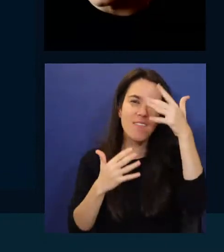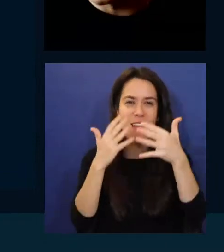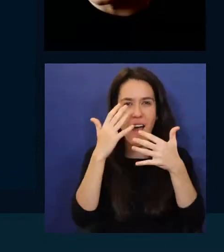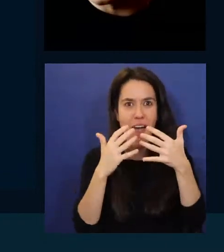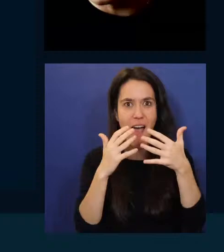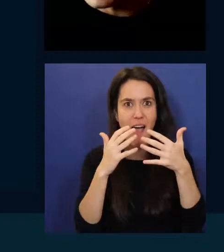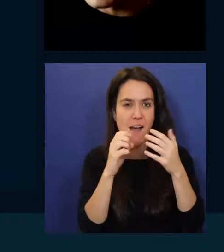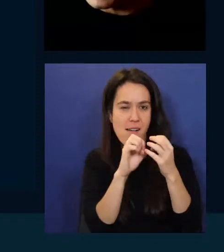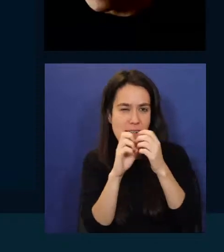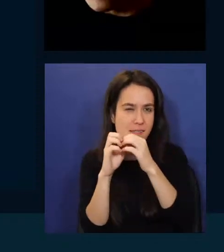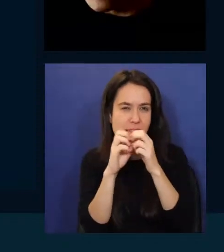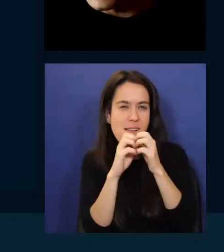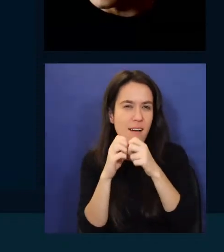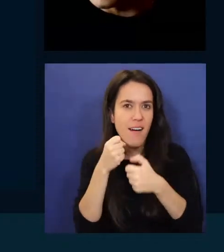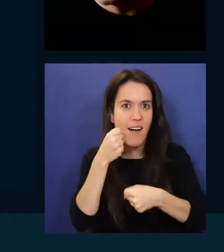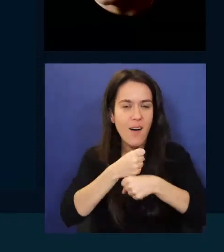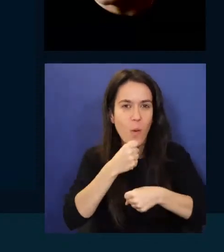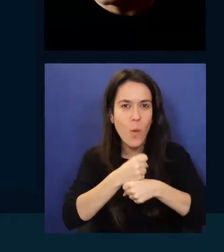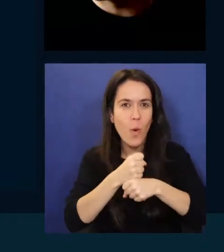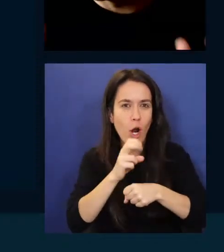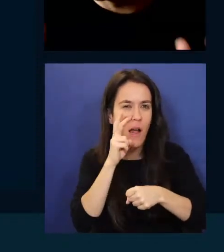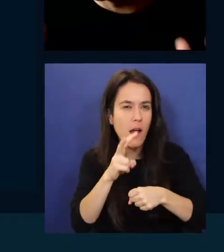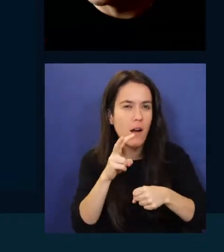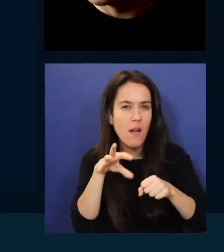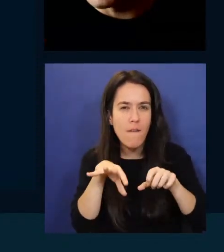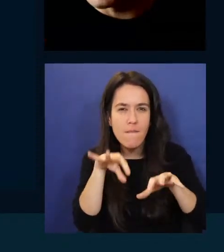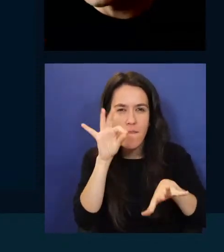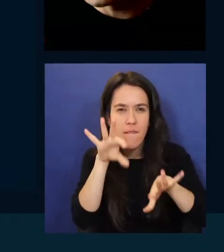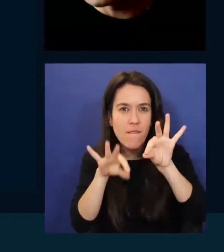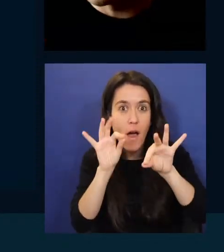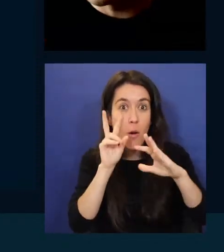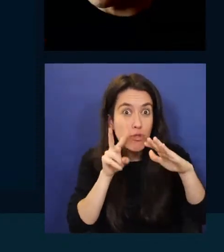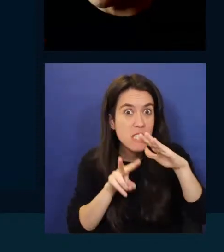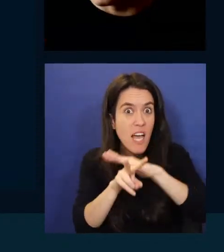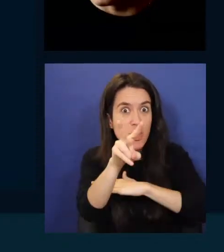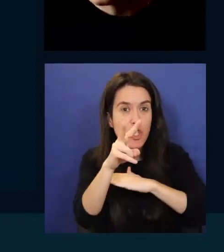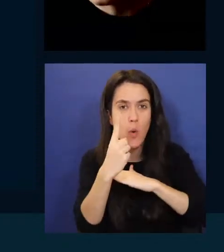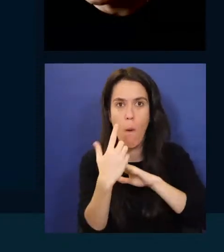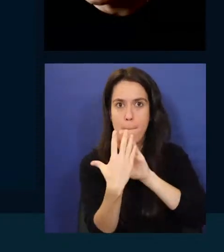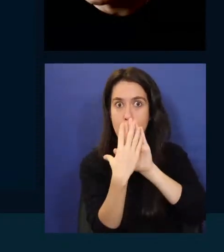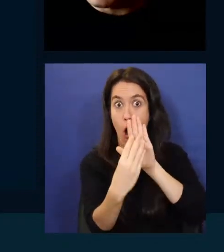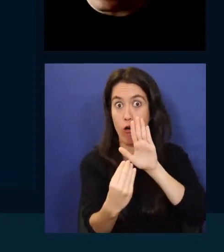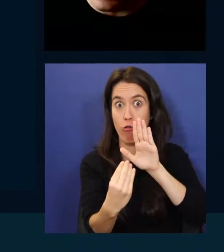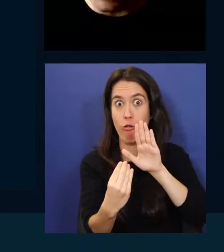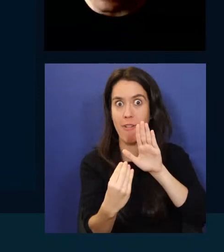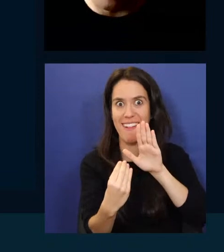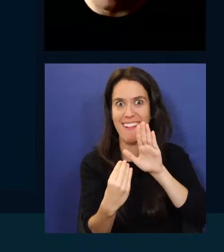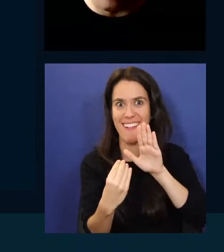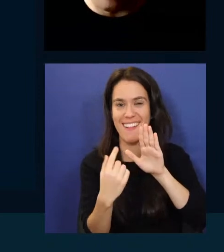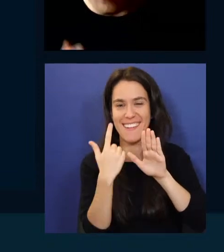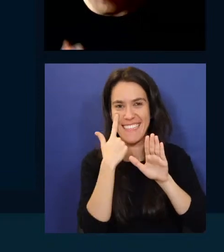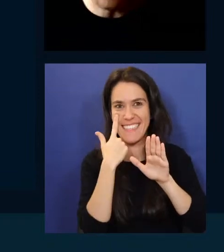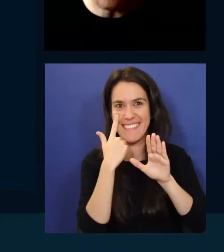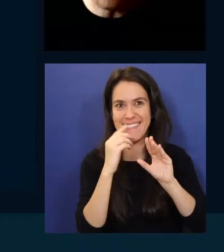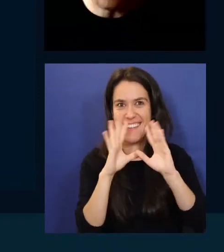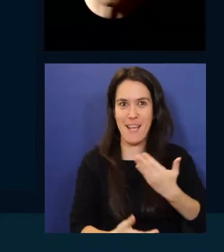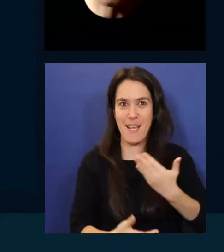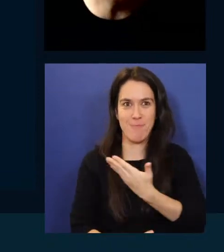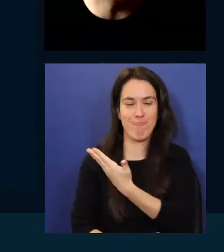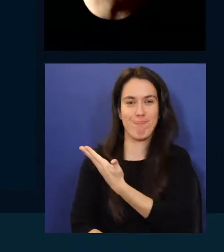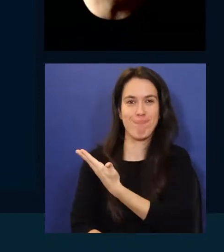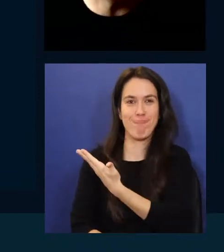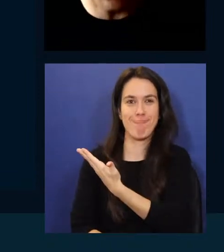working on looking at the results of the predictions from the model, and then that transparency which helps them